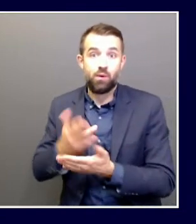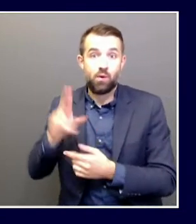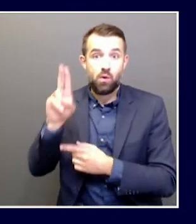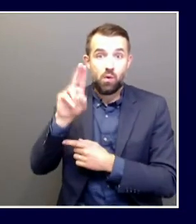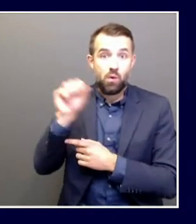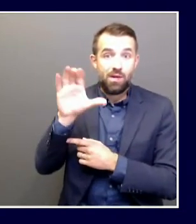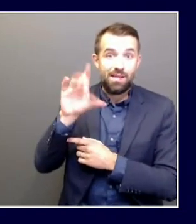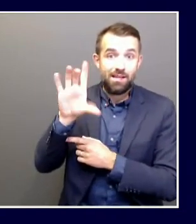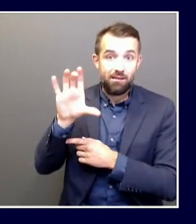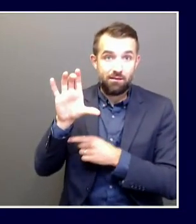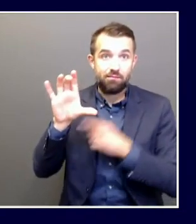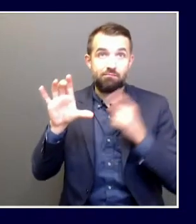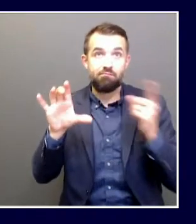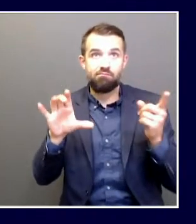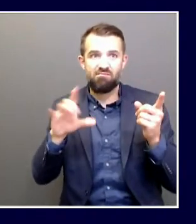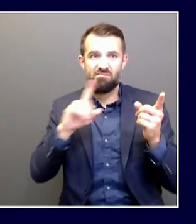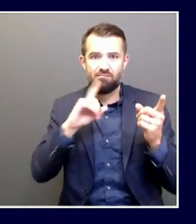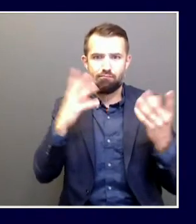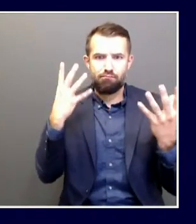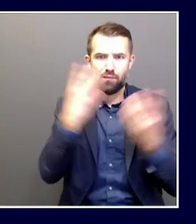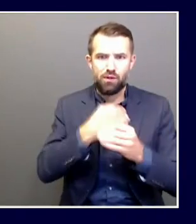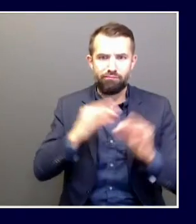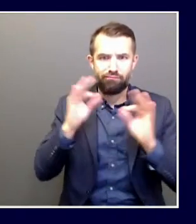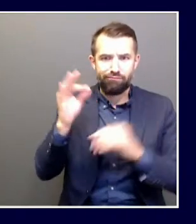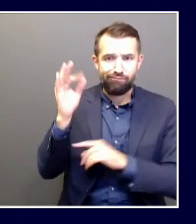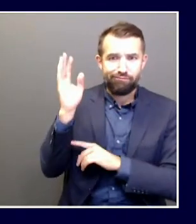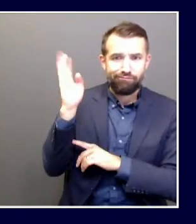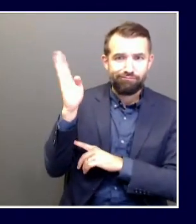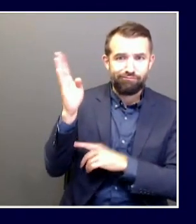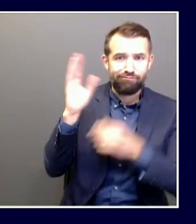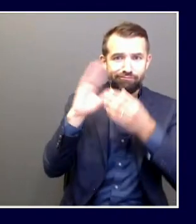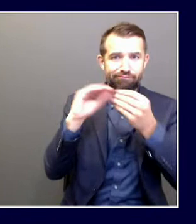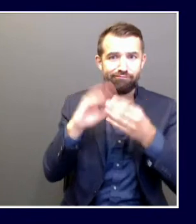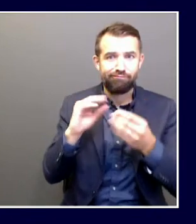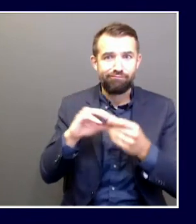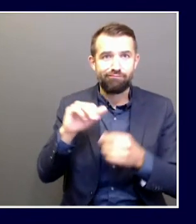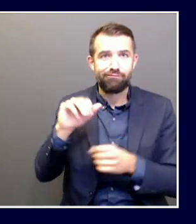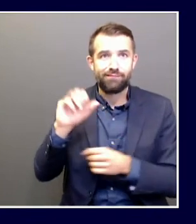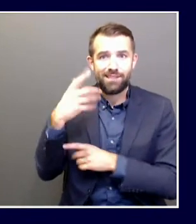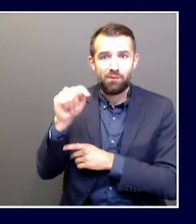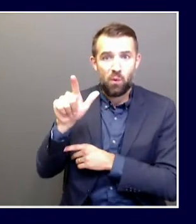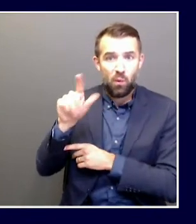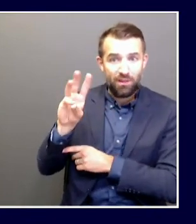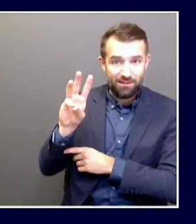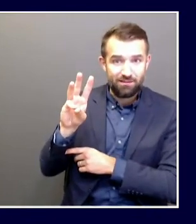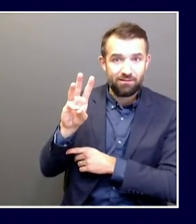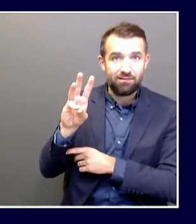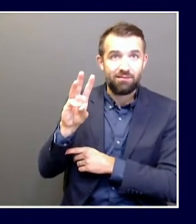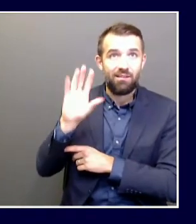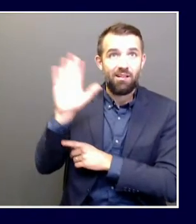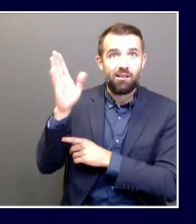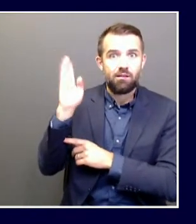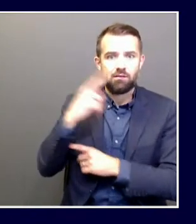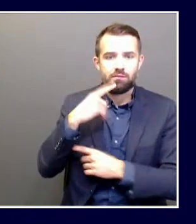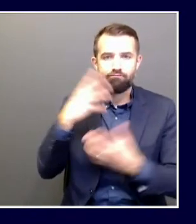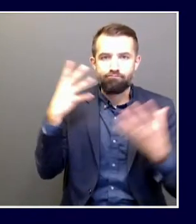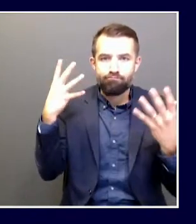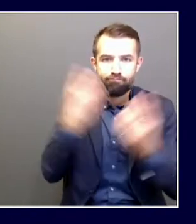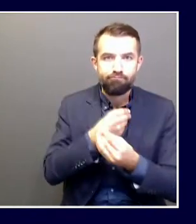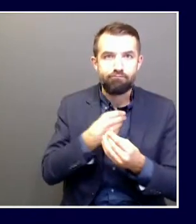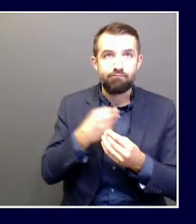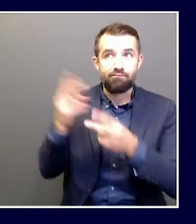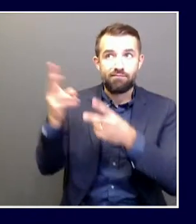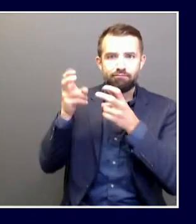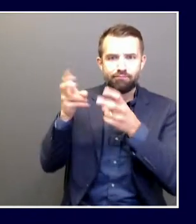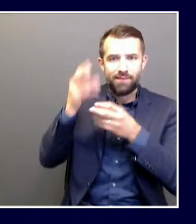done presentation that was presented on September 26th. There has been a little bit of waning